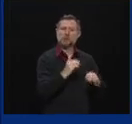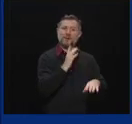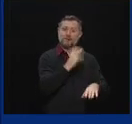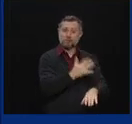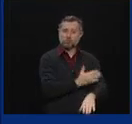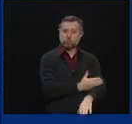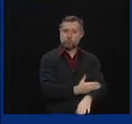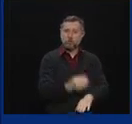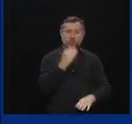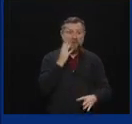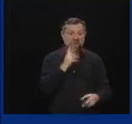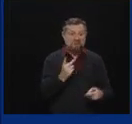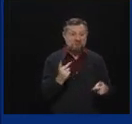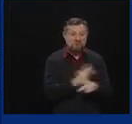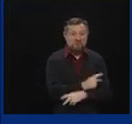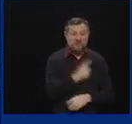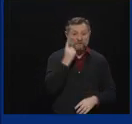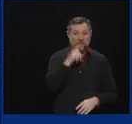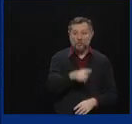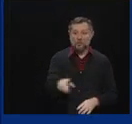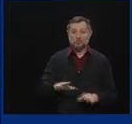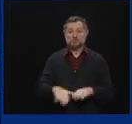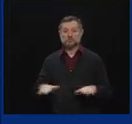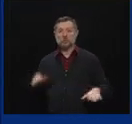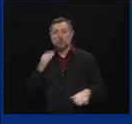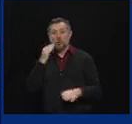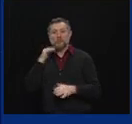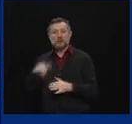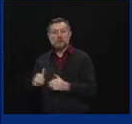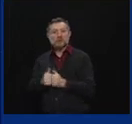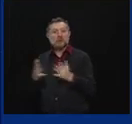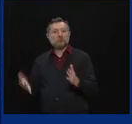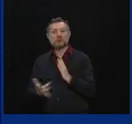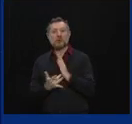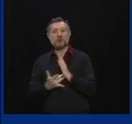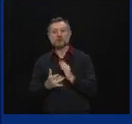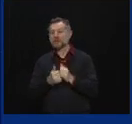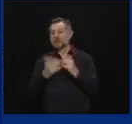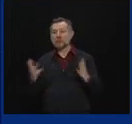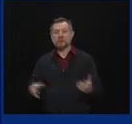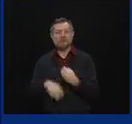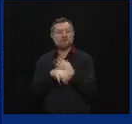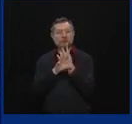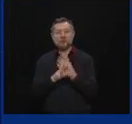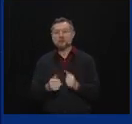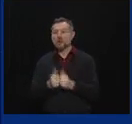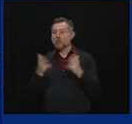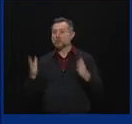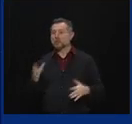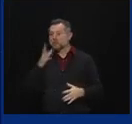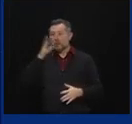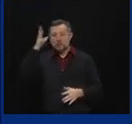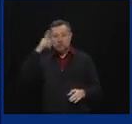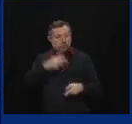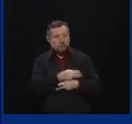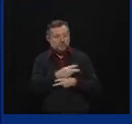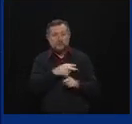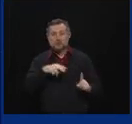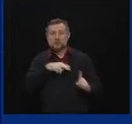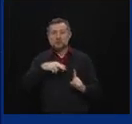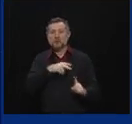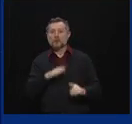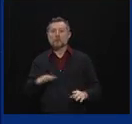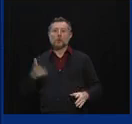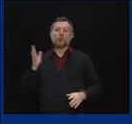home, with some cases without proper technology, without a parent making sure they got their work done, and they slid hard, they